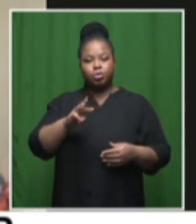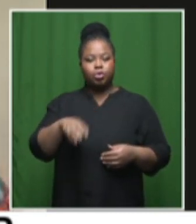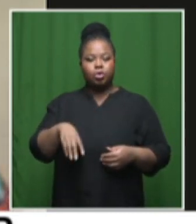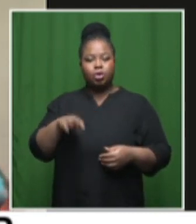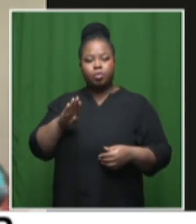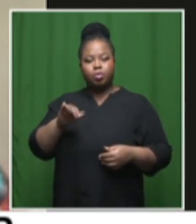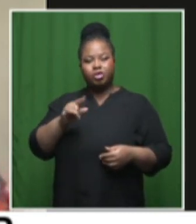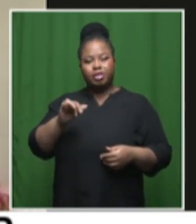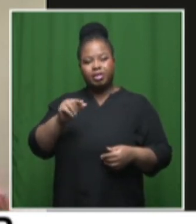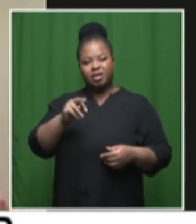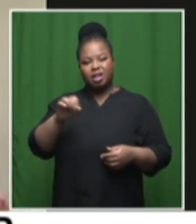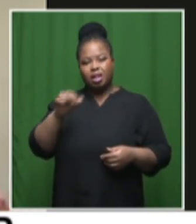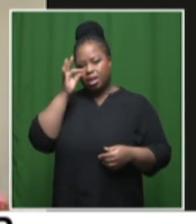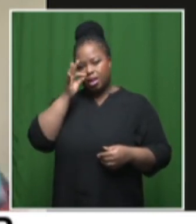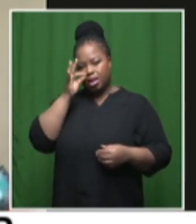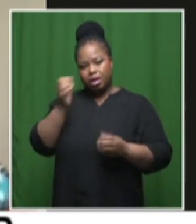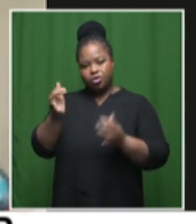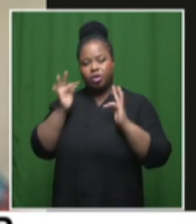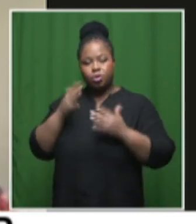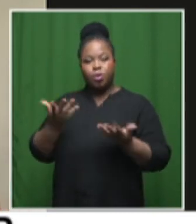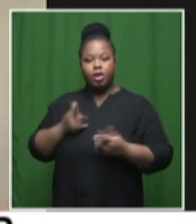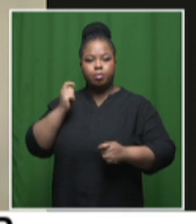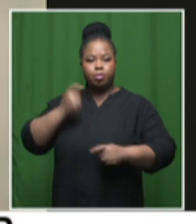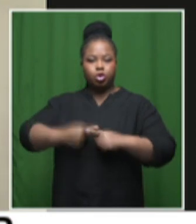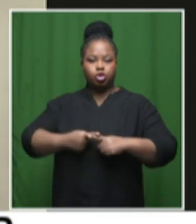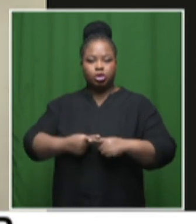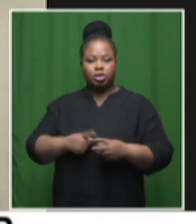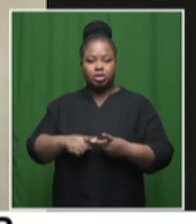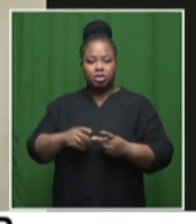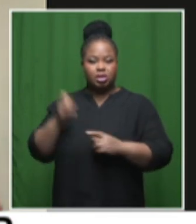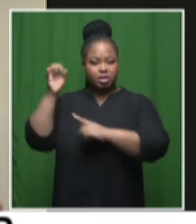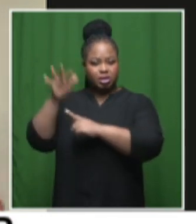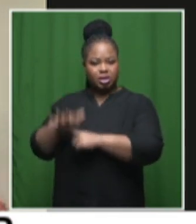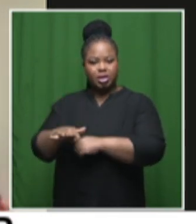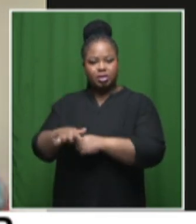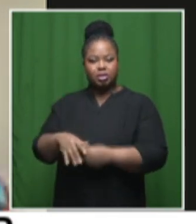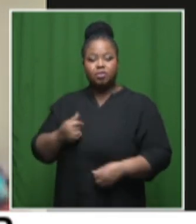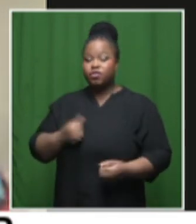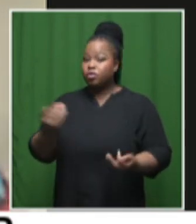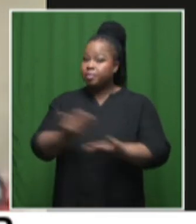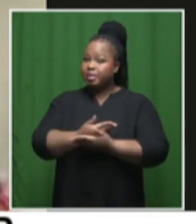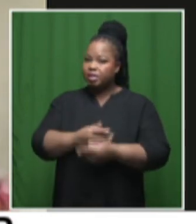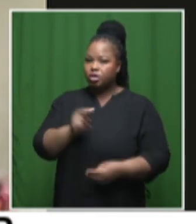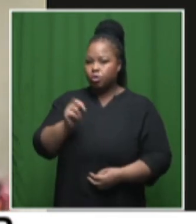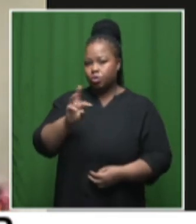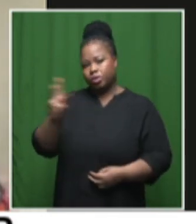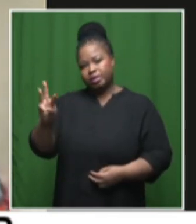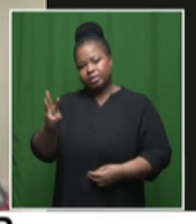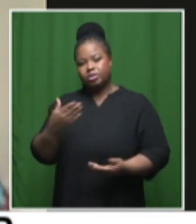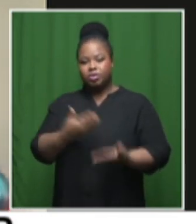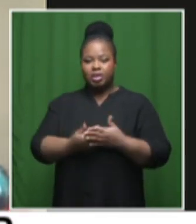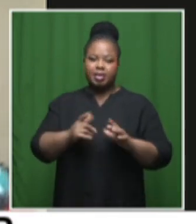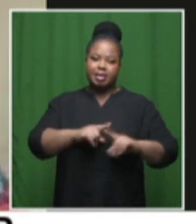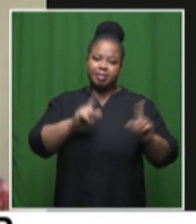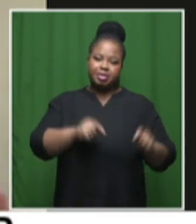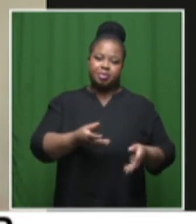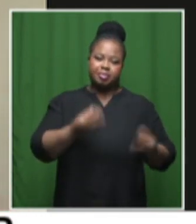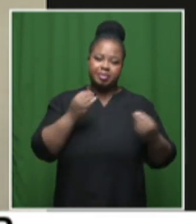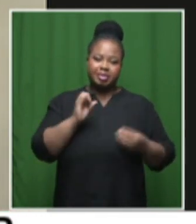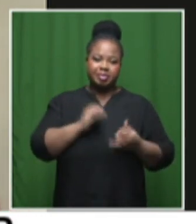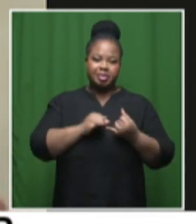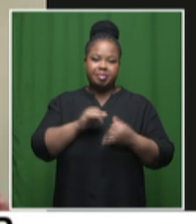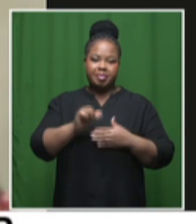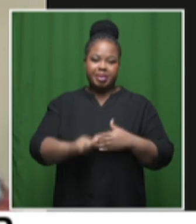Garden Gallery, which is in Potchefstroom, as well as the satellite galleries. And if you miss it in the Northwest, you can catch it in Cape Town in